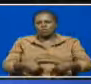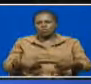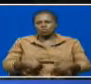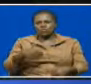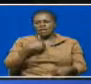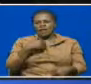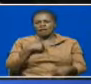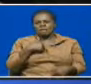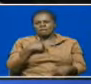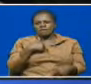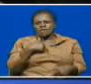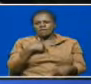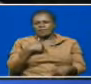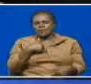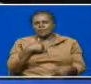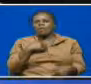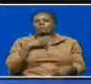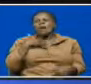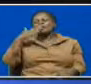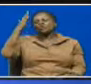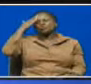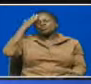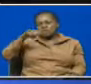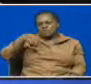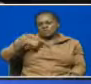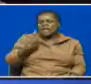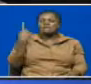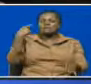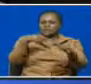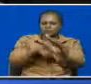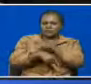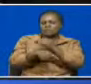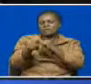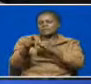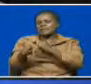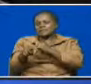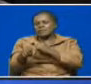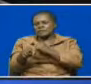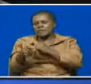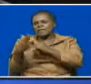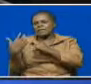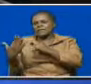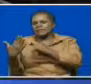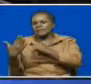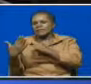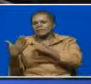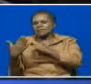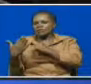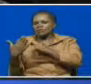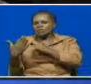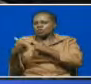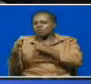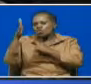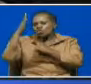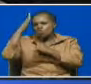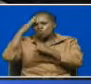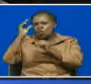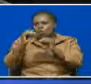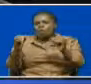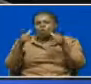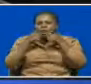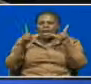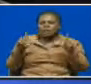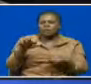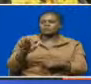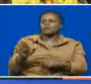always been in crisis, you see, like they want to find themselves. Those are the things, because now if you don't know their language,